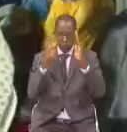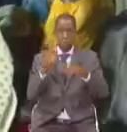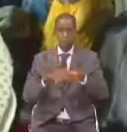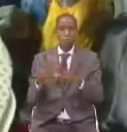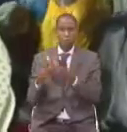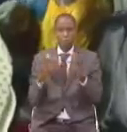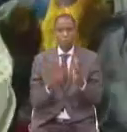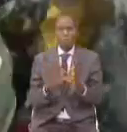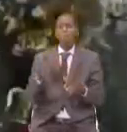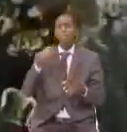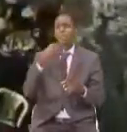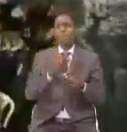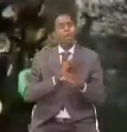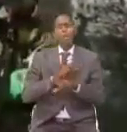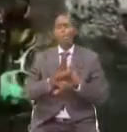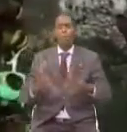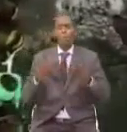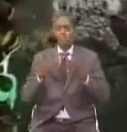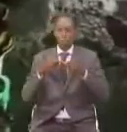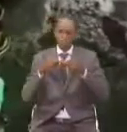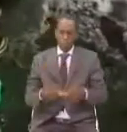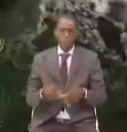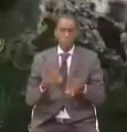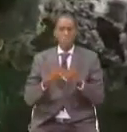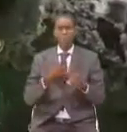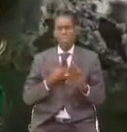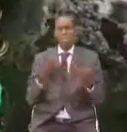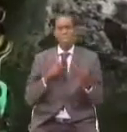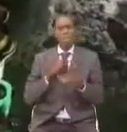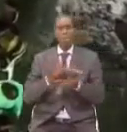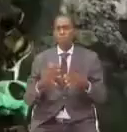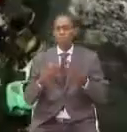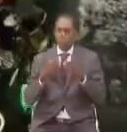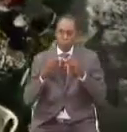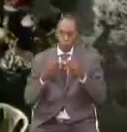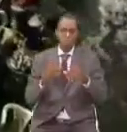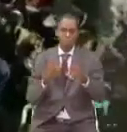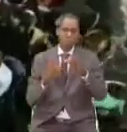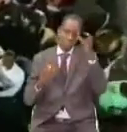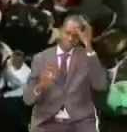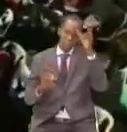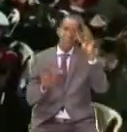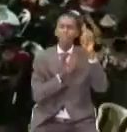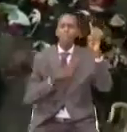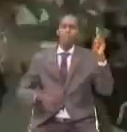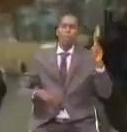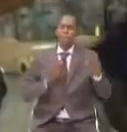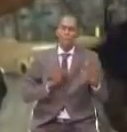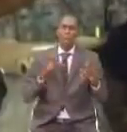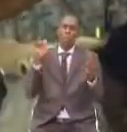remain in my sin. I come. Lord, I come. And I receive you as my